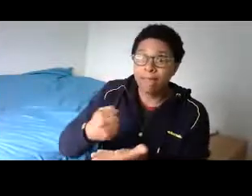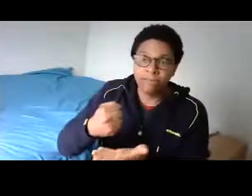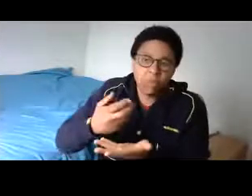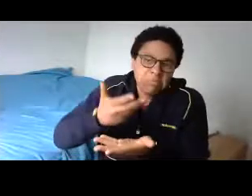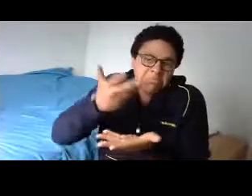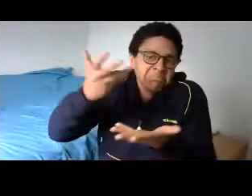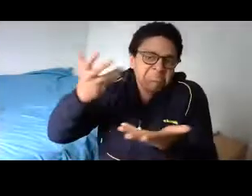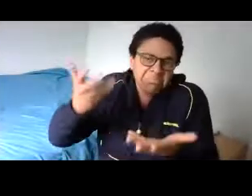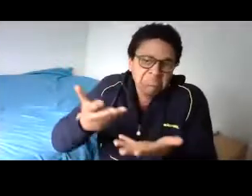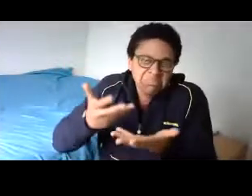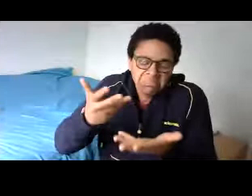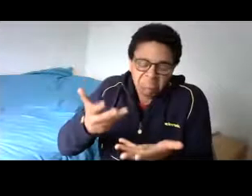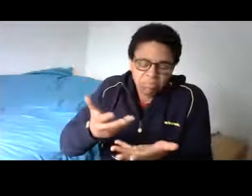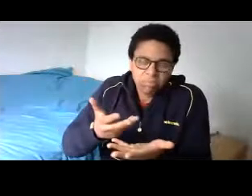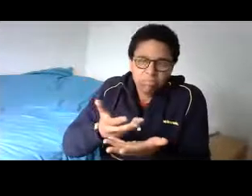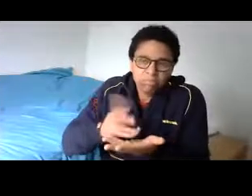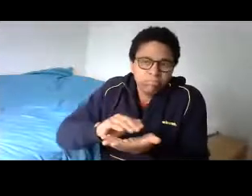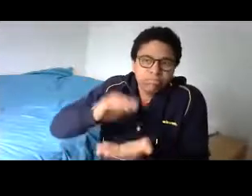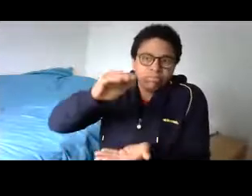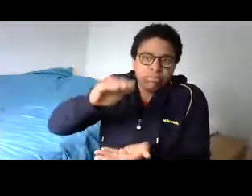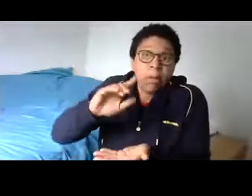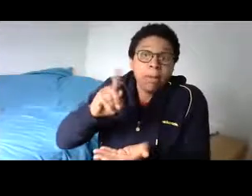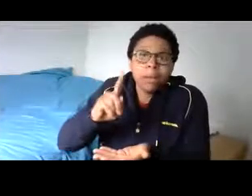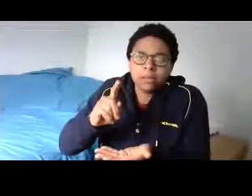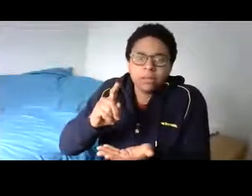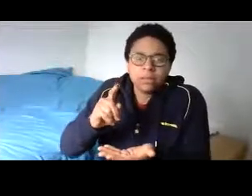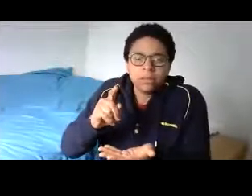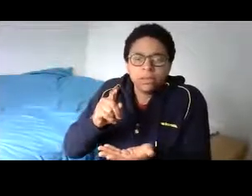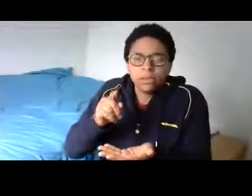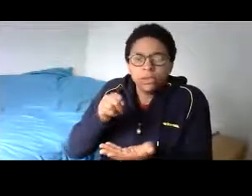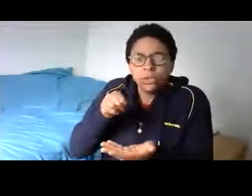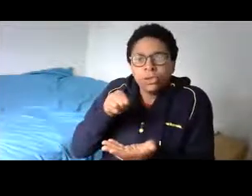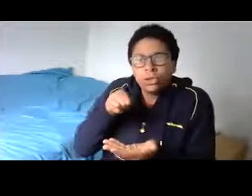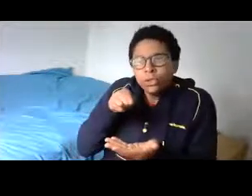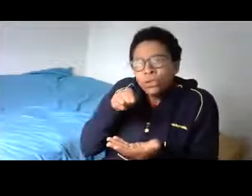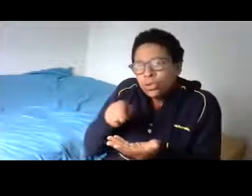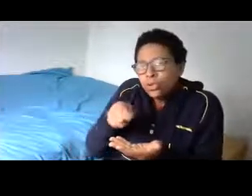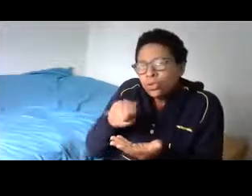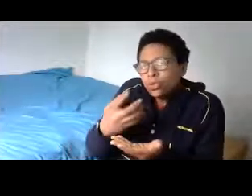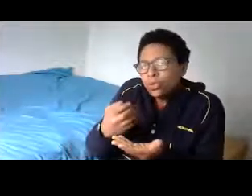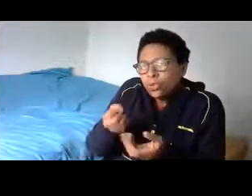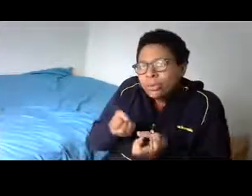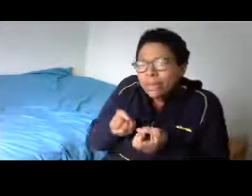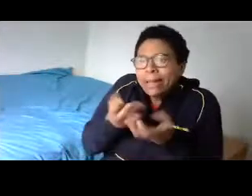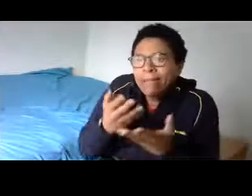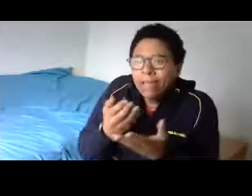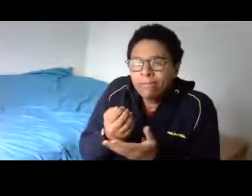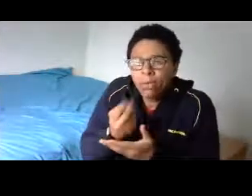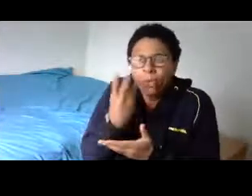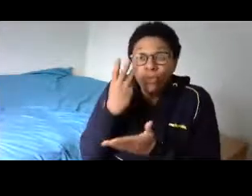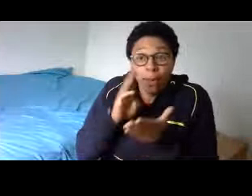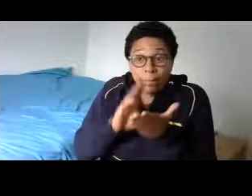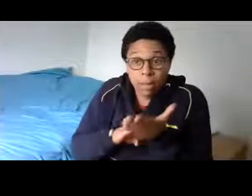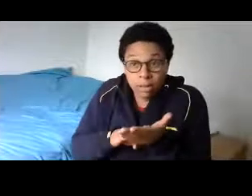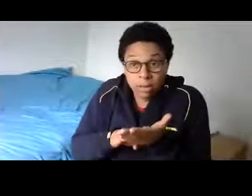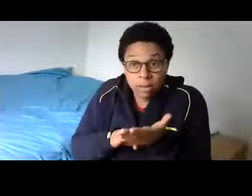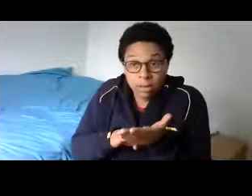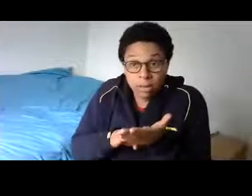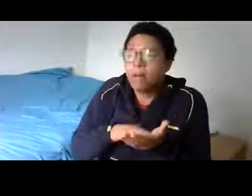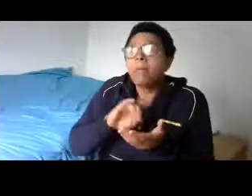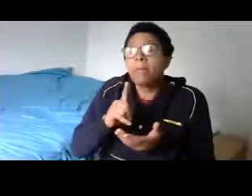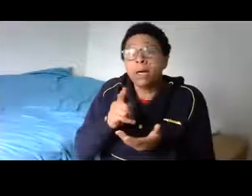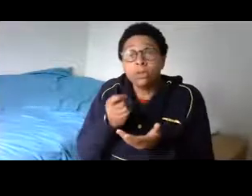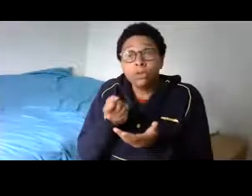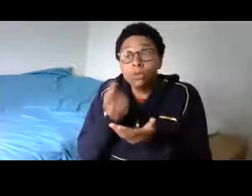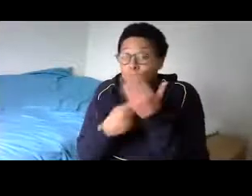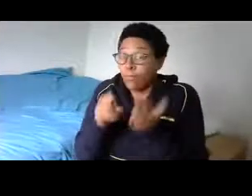example, bigger than different authorities have different policies, 3 months or maybe 6 weeks worth, they would just take that money